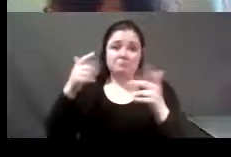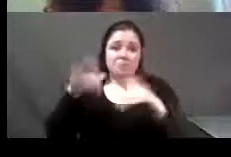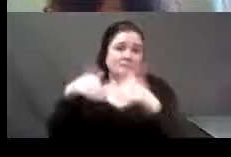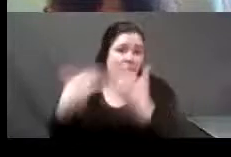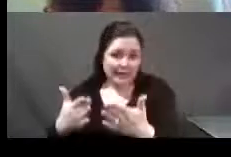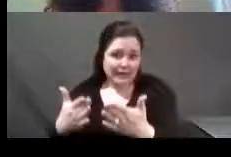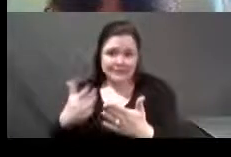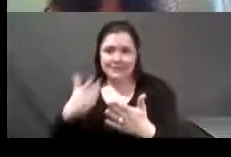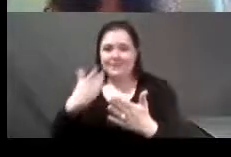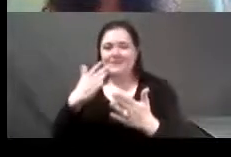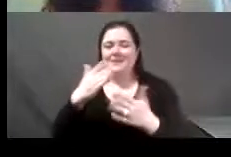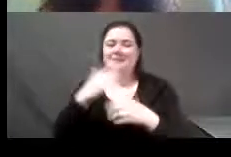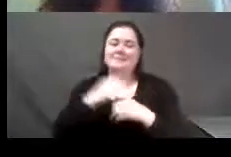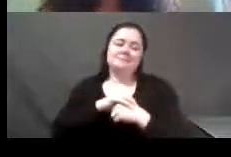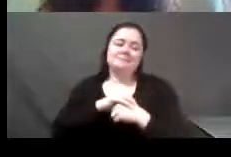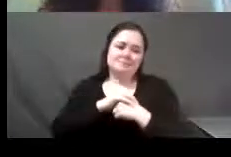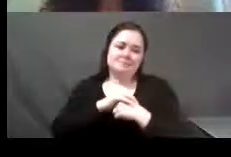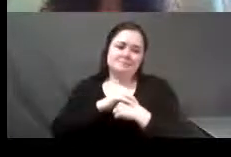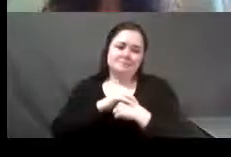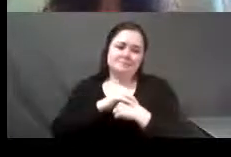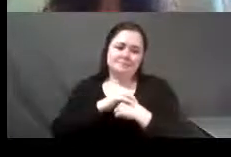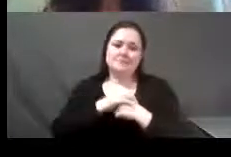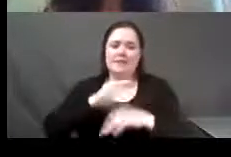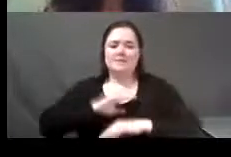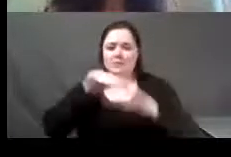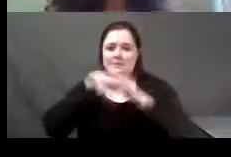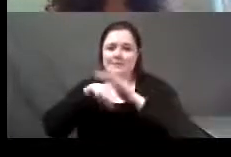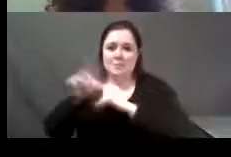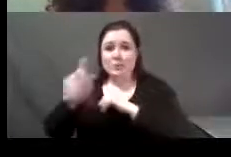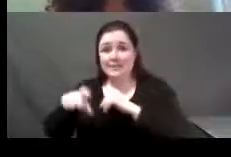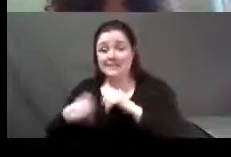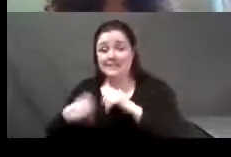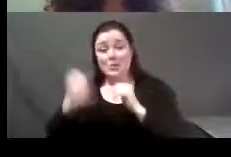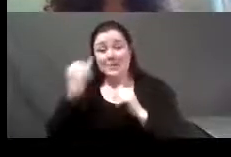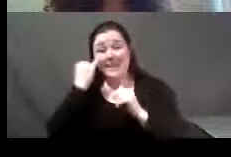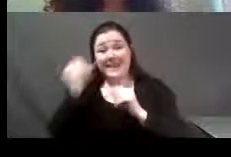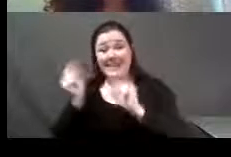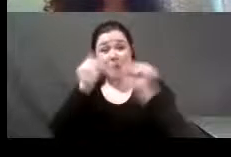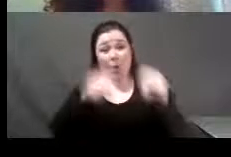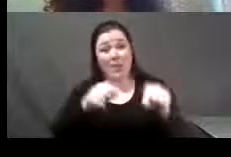needs, so they can attend and fully participate.